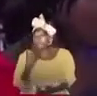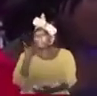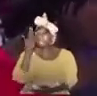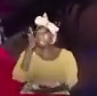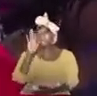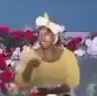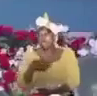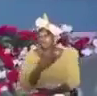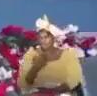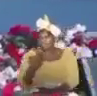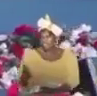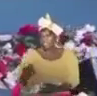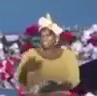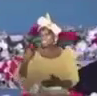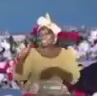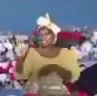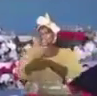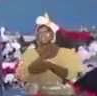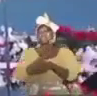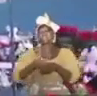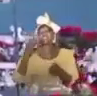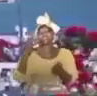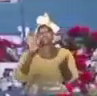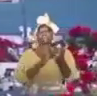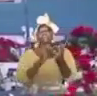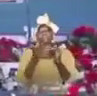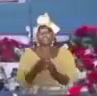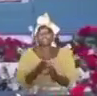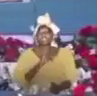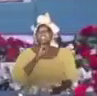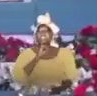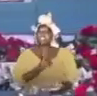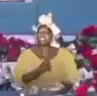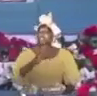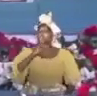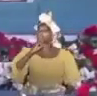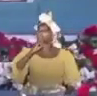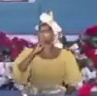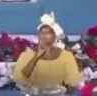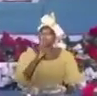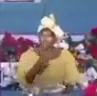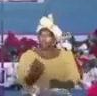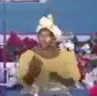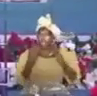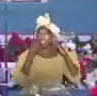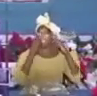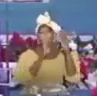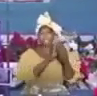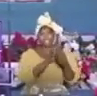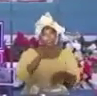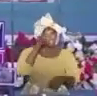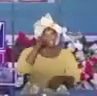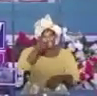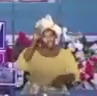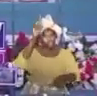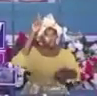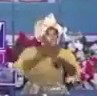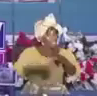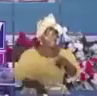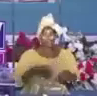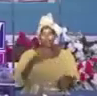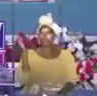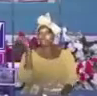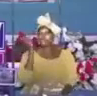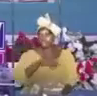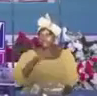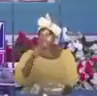This issue of Jesus must be a genuine encounter. There are many things you cannot fake. One of it is a